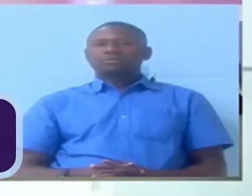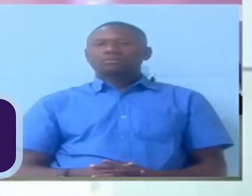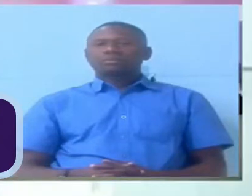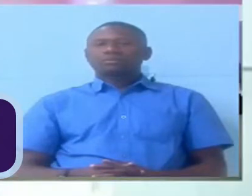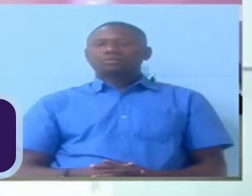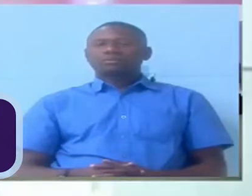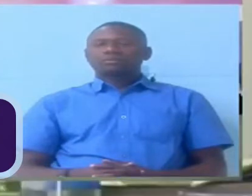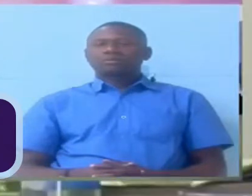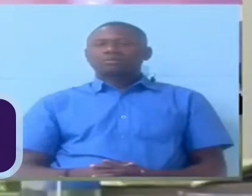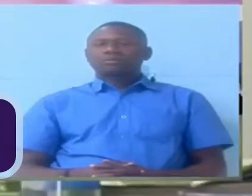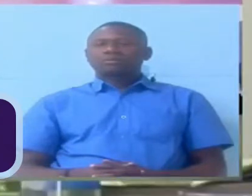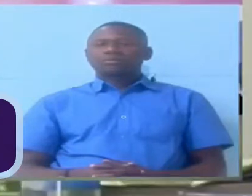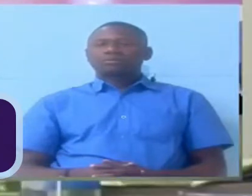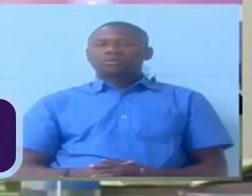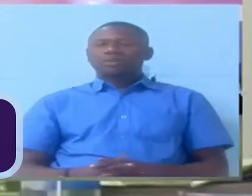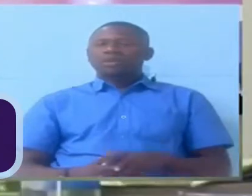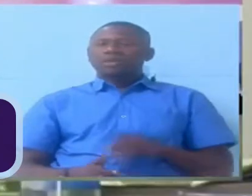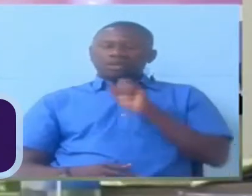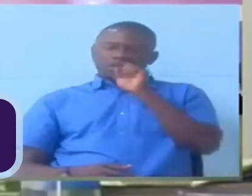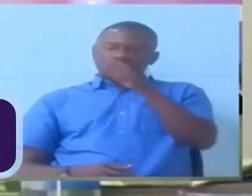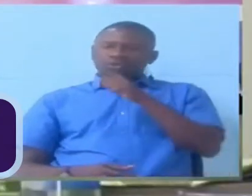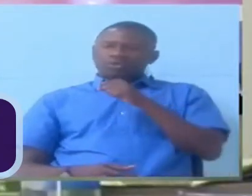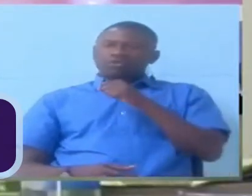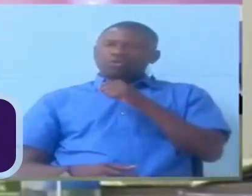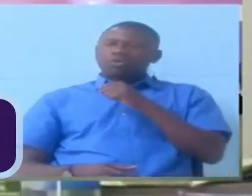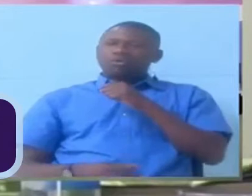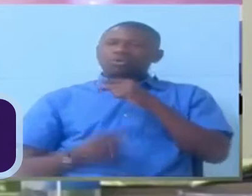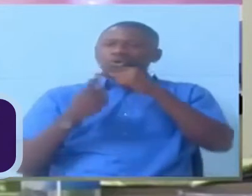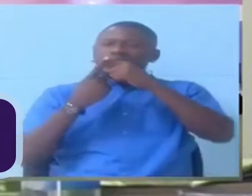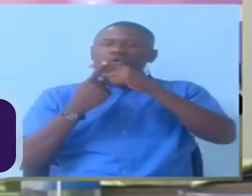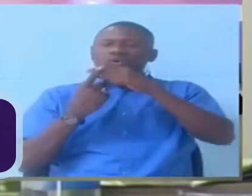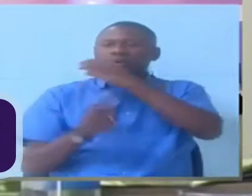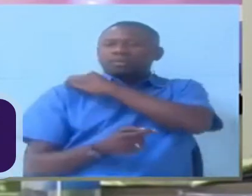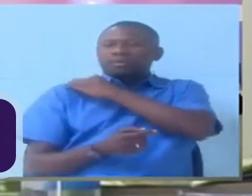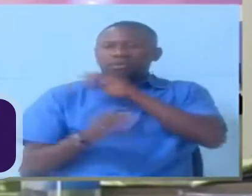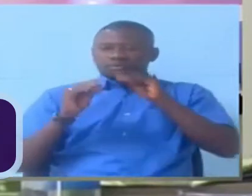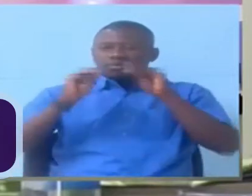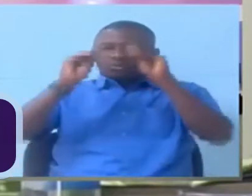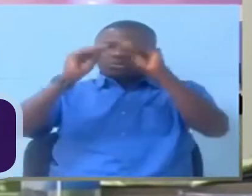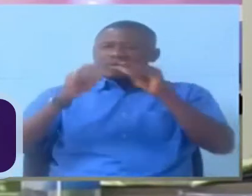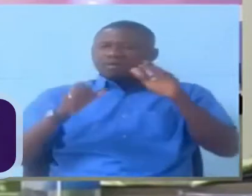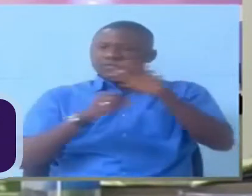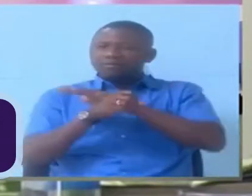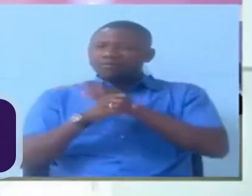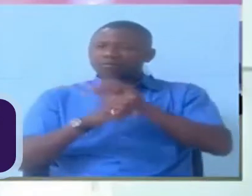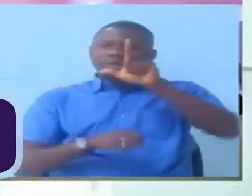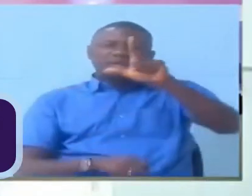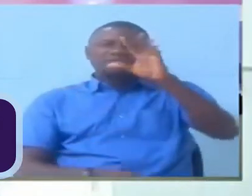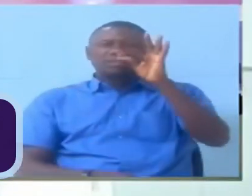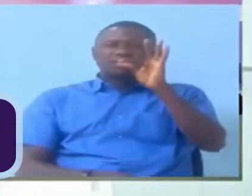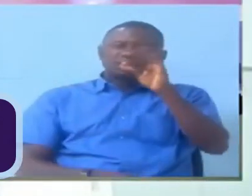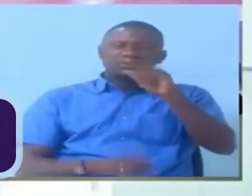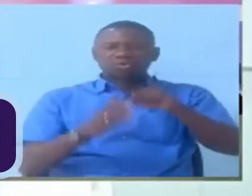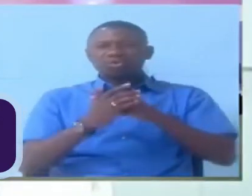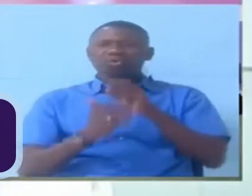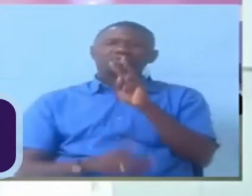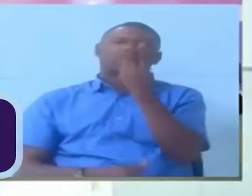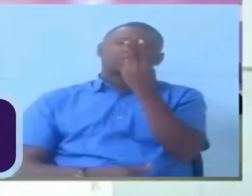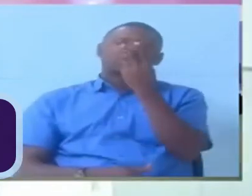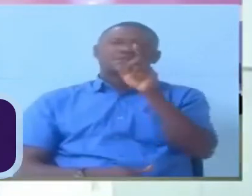a quartermaster commission. Nga quartermaster makamu commissioner le soto. After having served for how